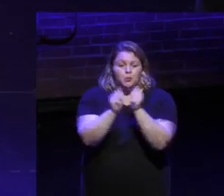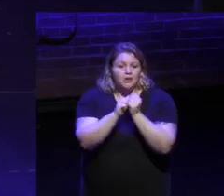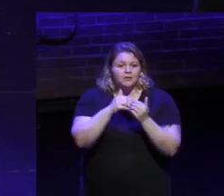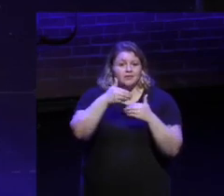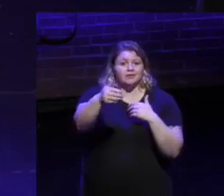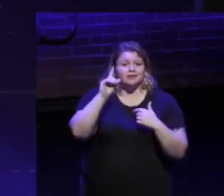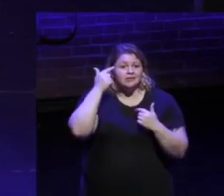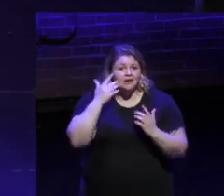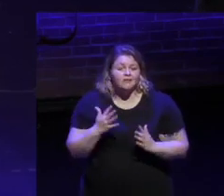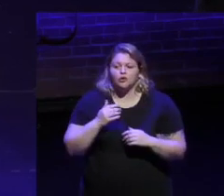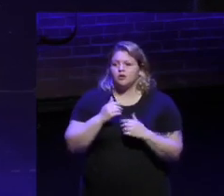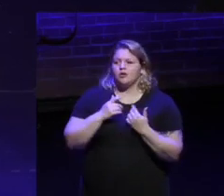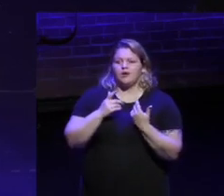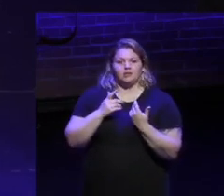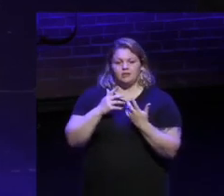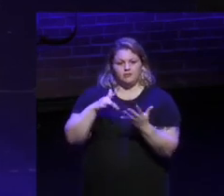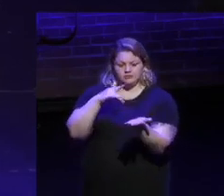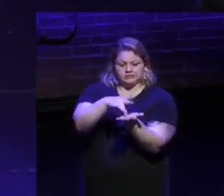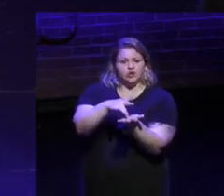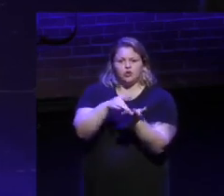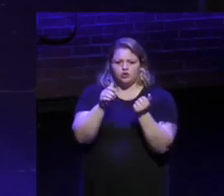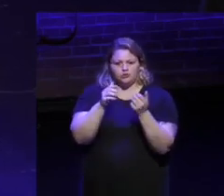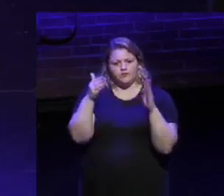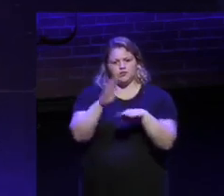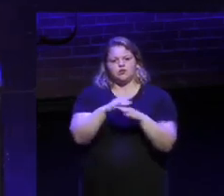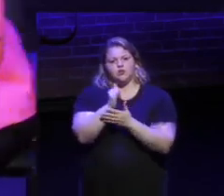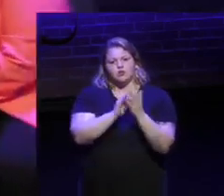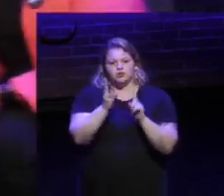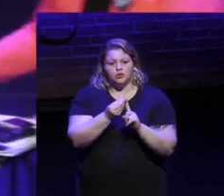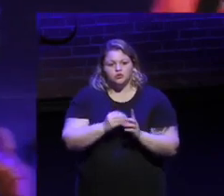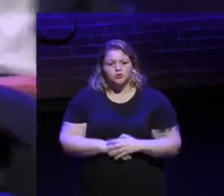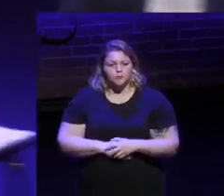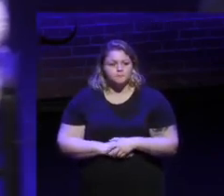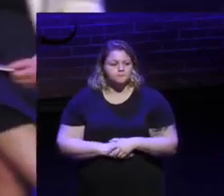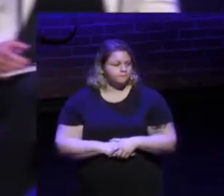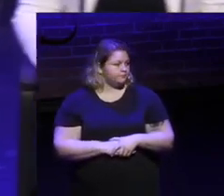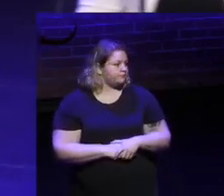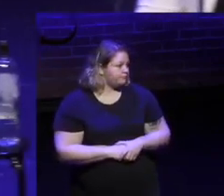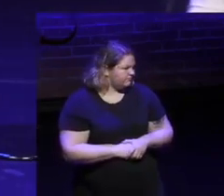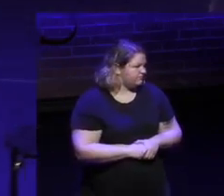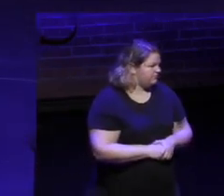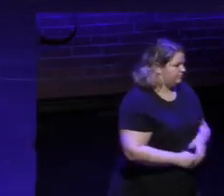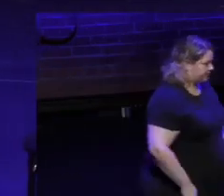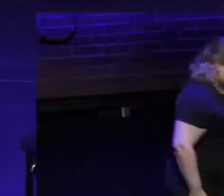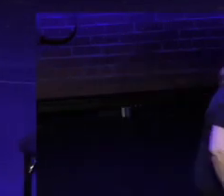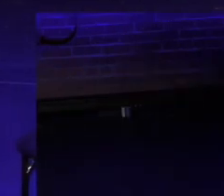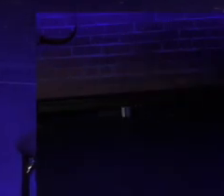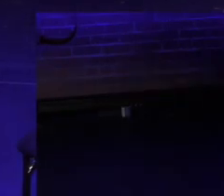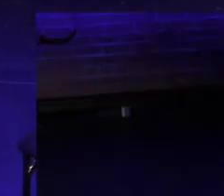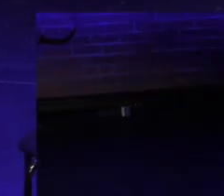putting art and culture in the center of all that we do moving forward. Thanks. Thank you so much to our three candidates.